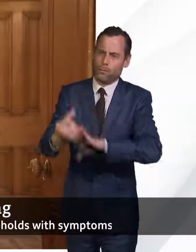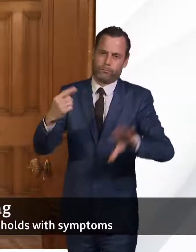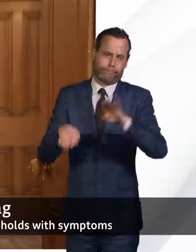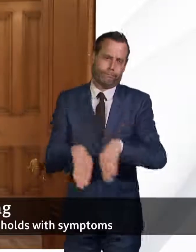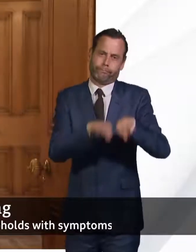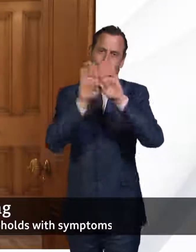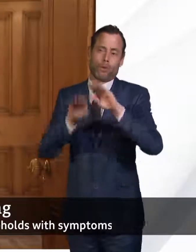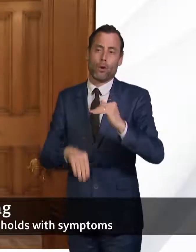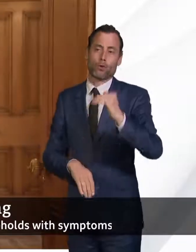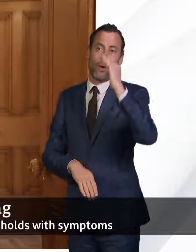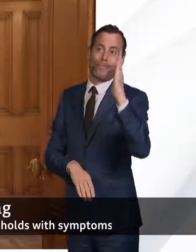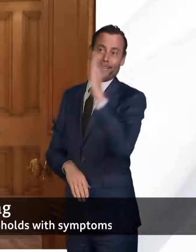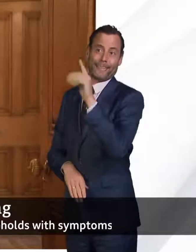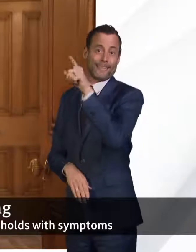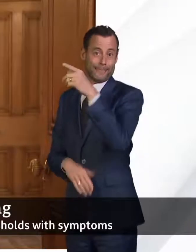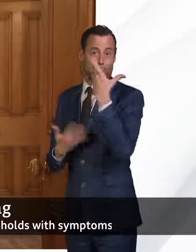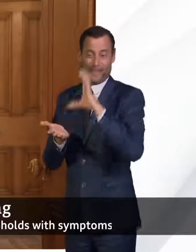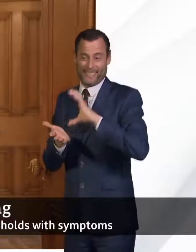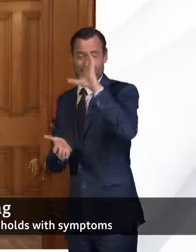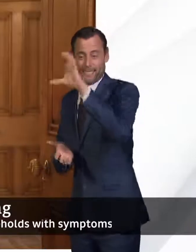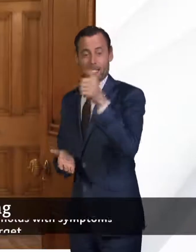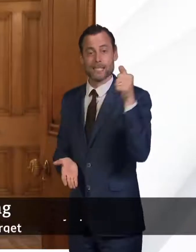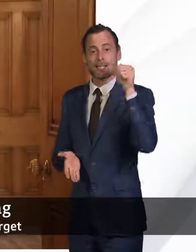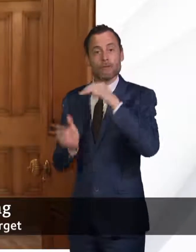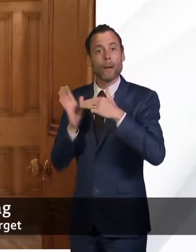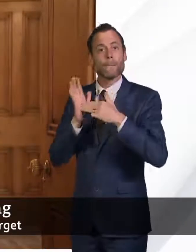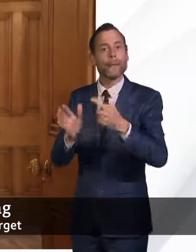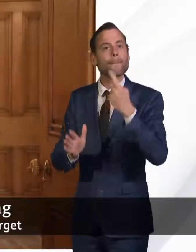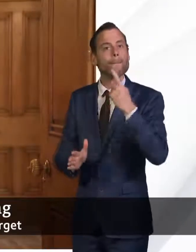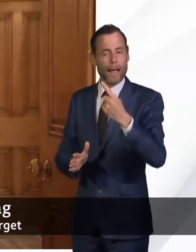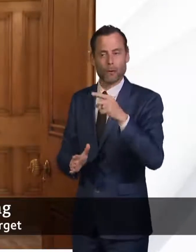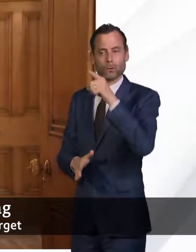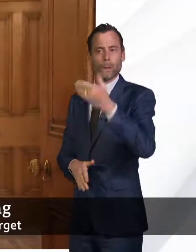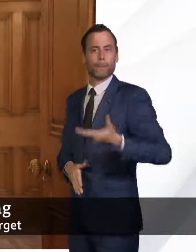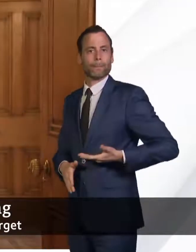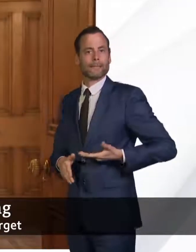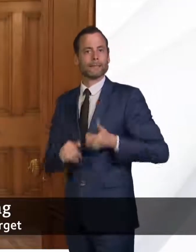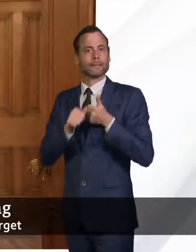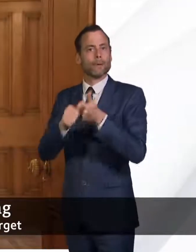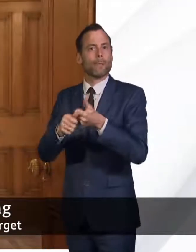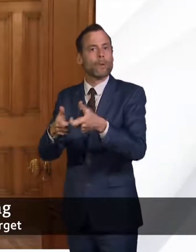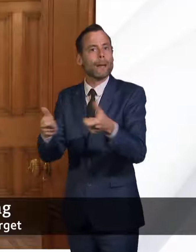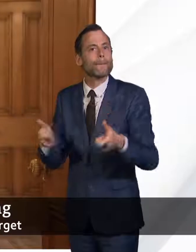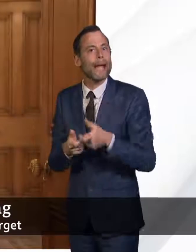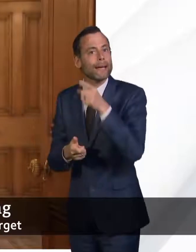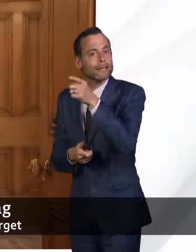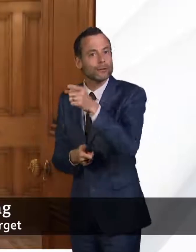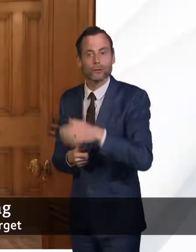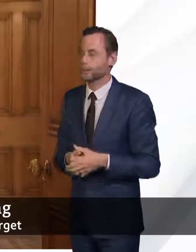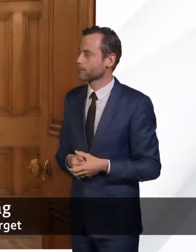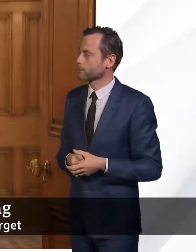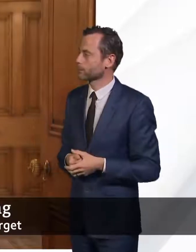been allocated more than £600 million as part of the business support package, and